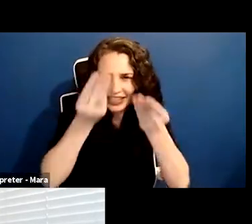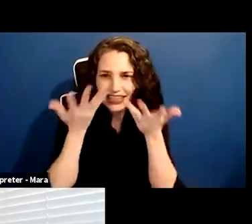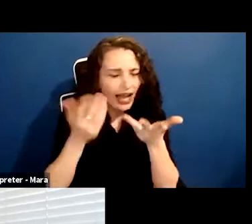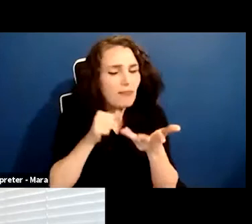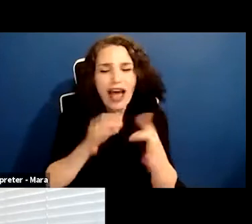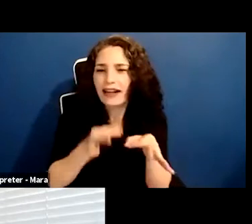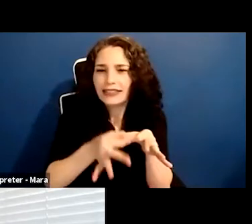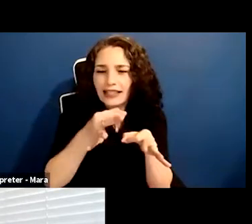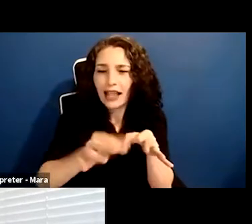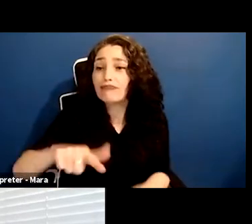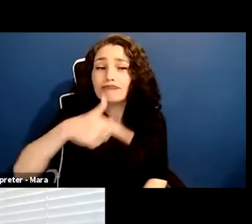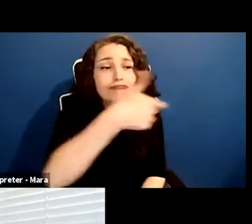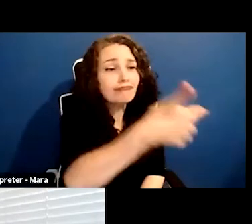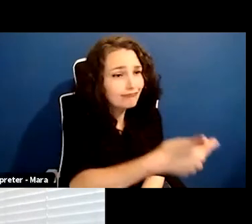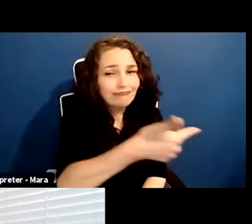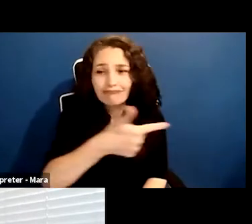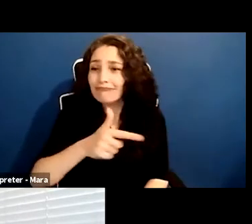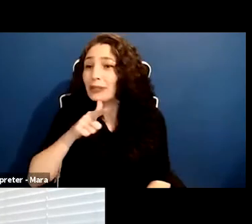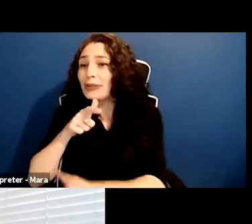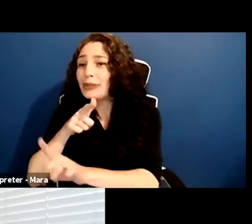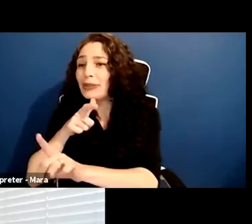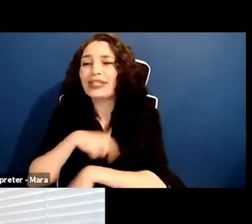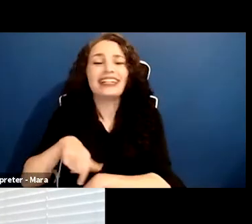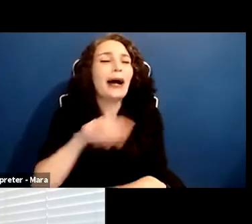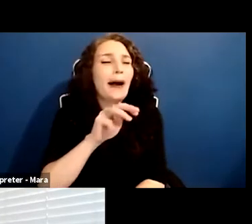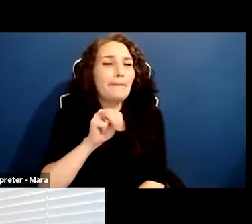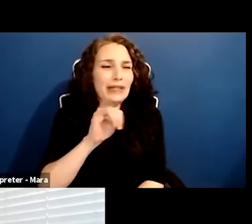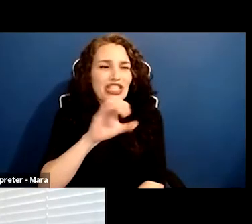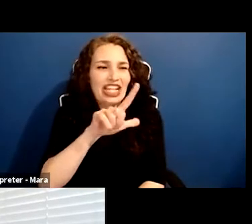delay and pass the baton royally to Michelle C. Bonilla,